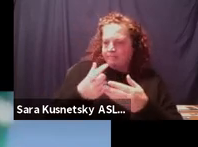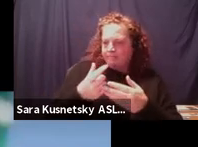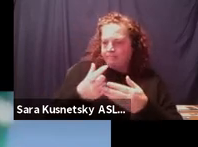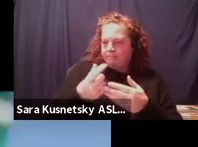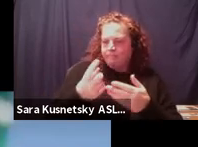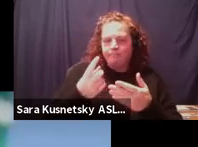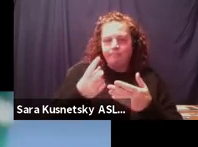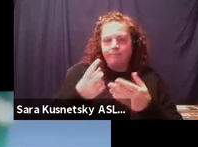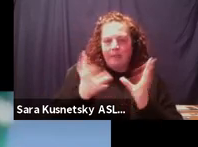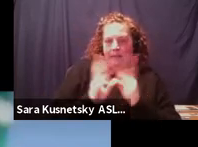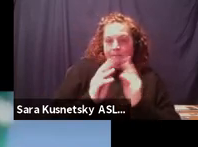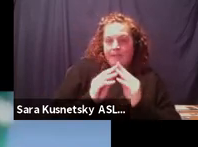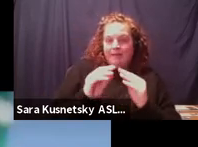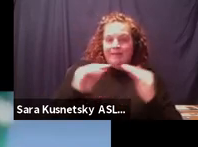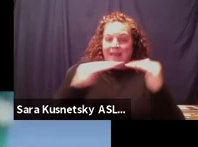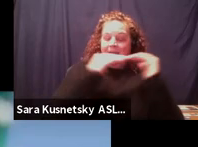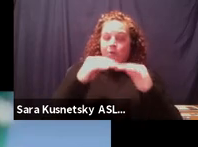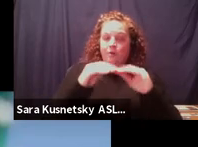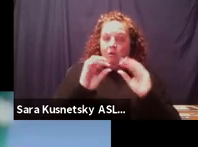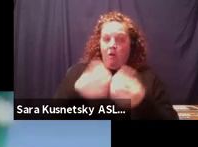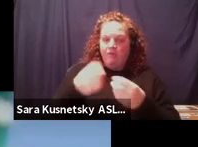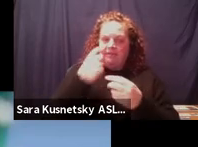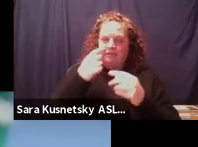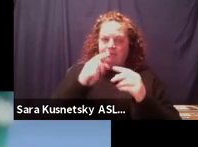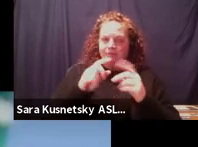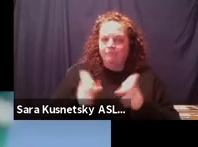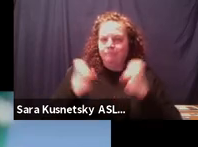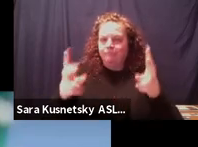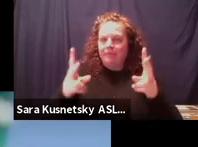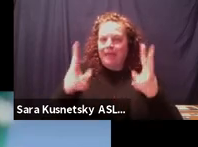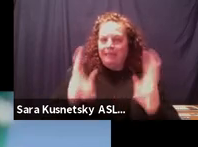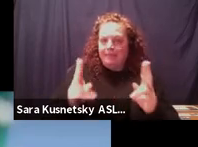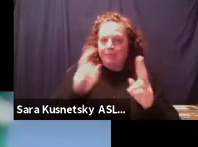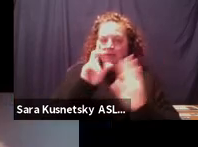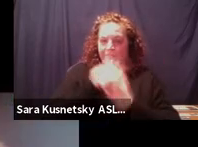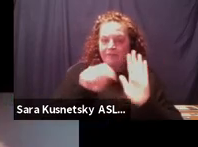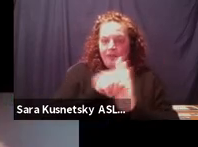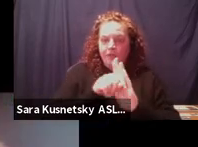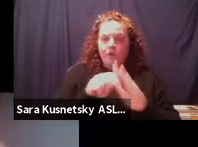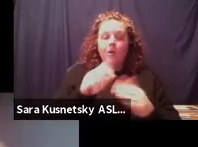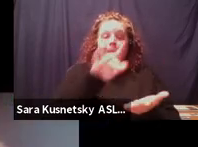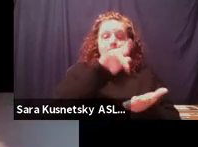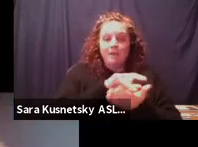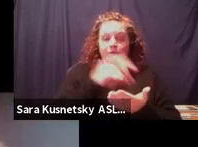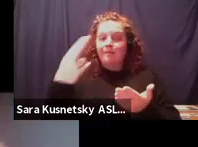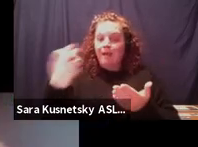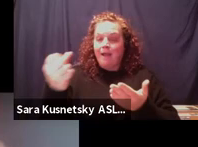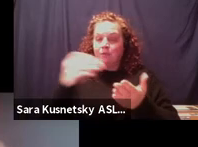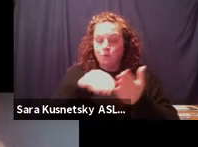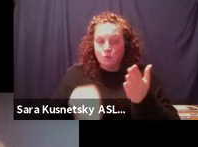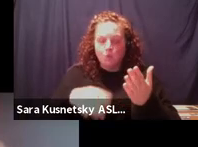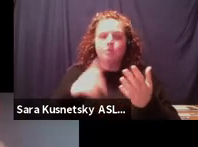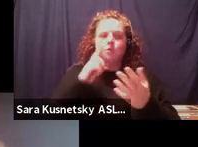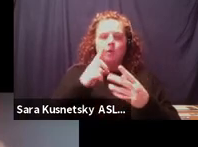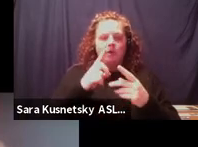Office gave their presentation a few weeks ago. Middle and high school students across the district will learn how to prevent and address